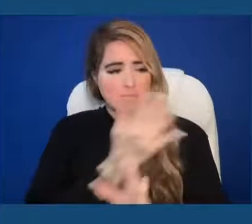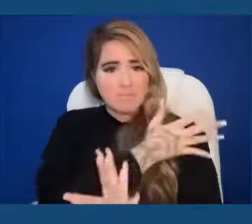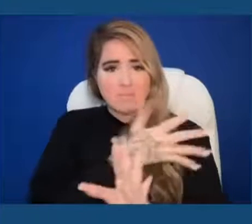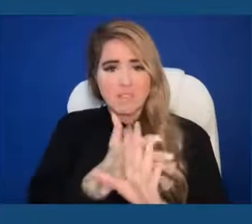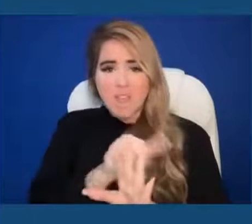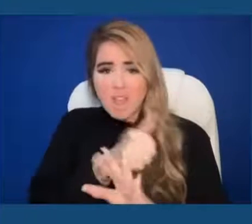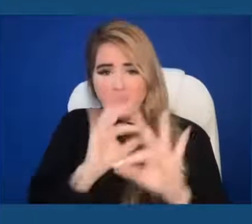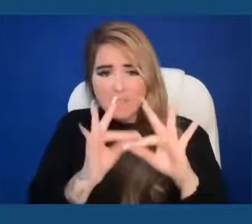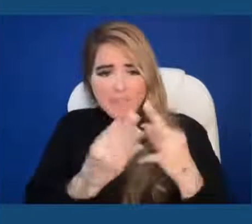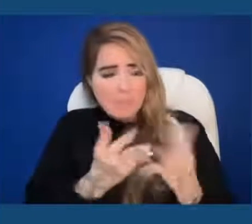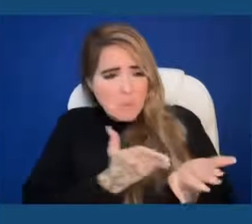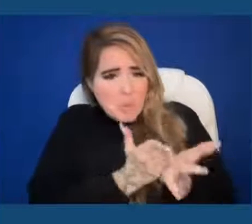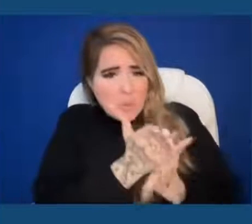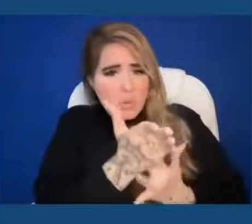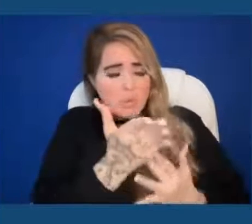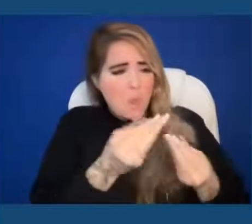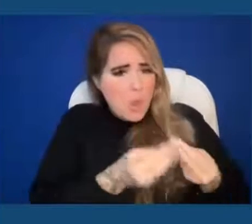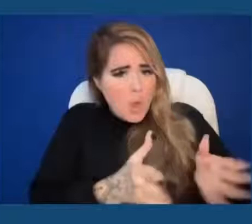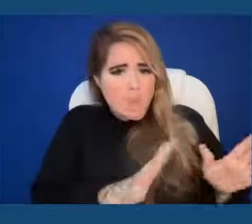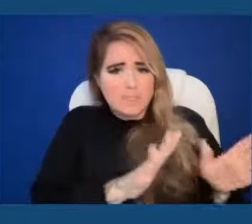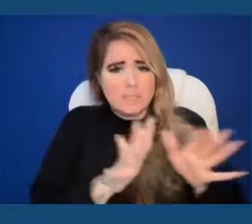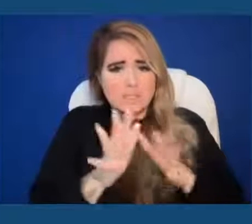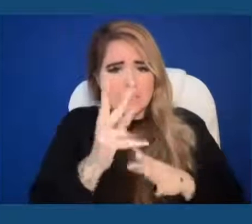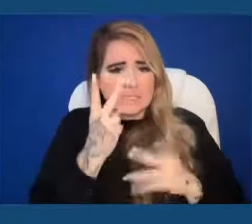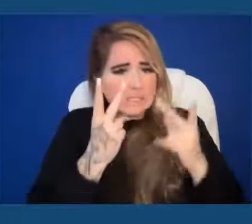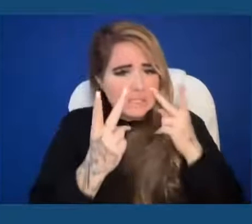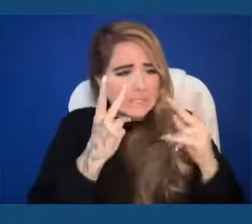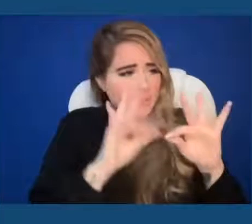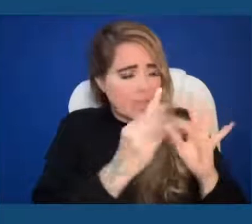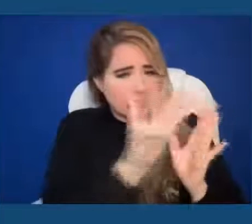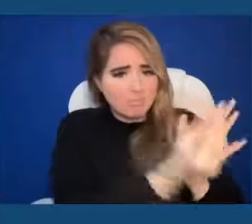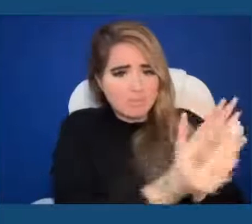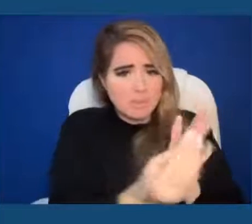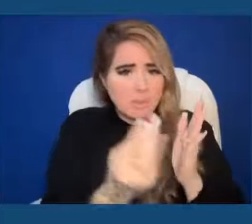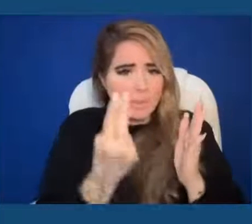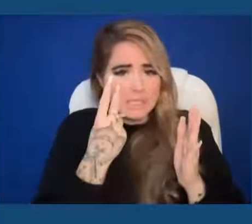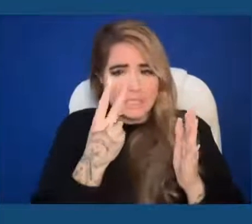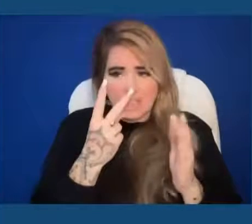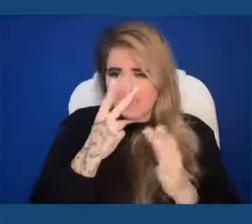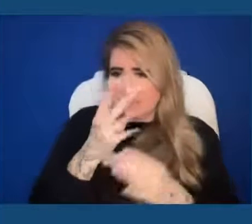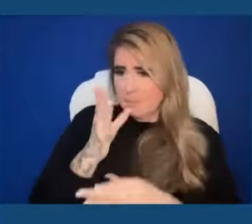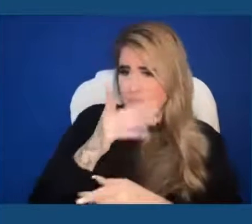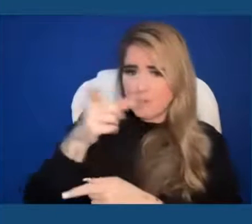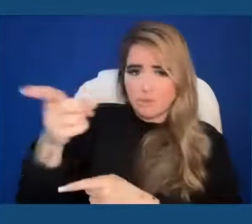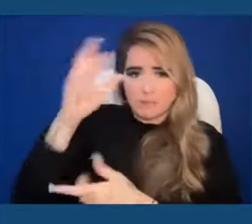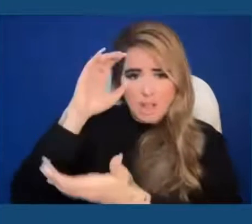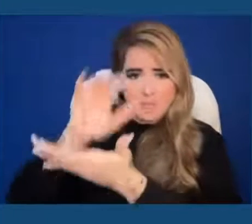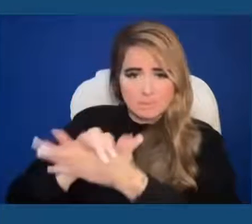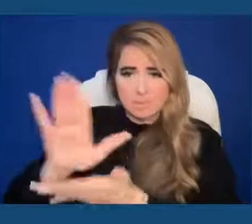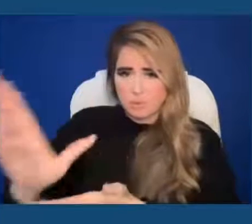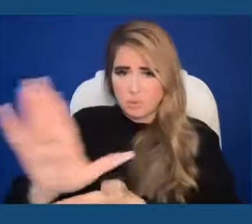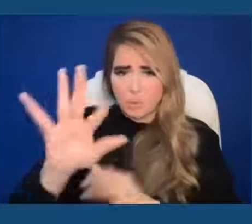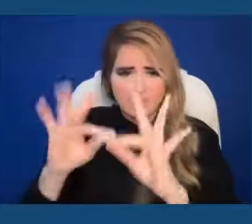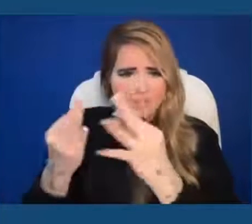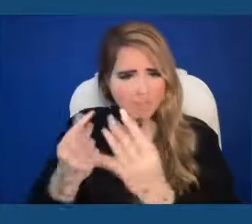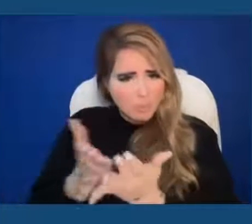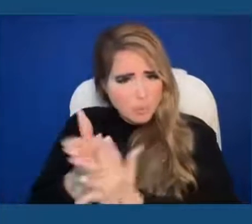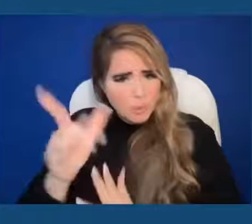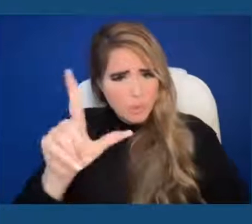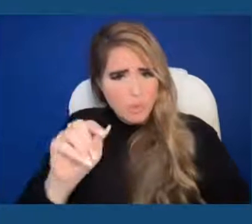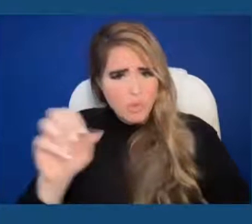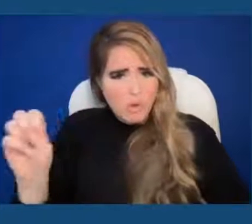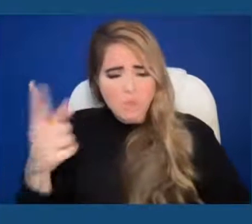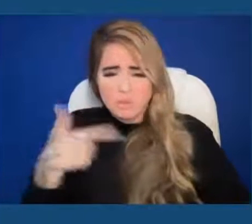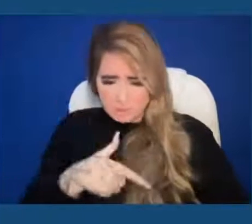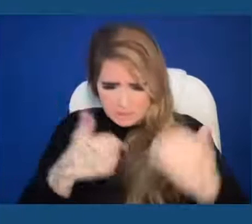has done. And I see your mom and your husband back there too. Thank you. Together, let us continue